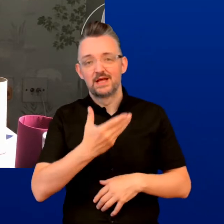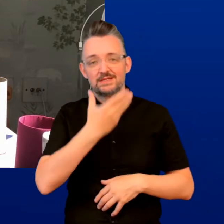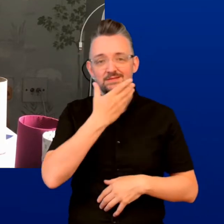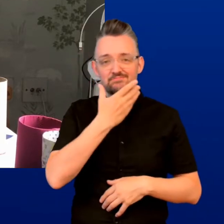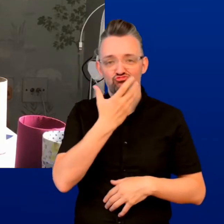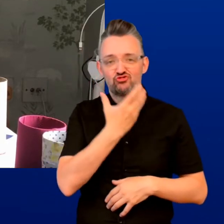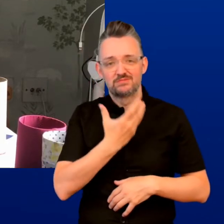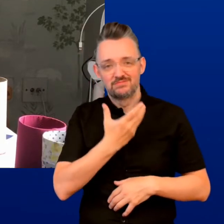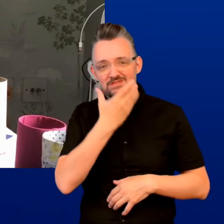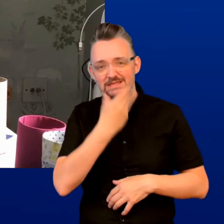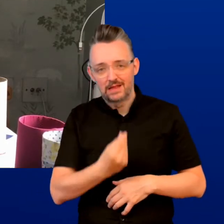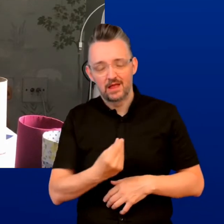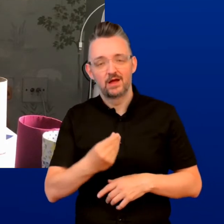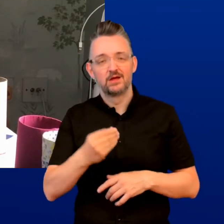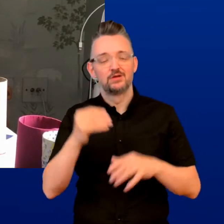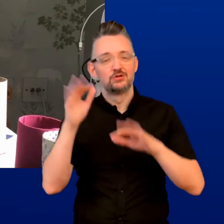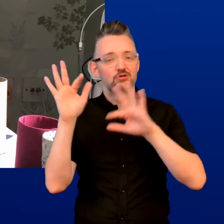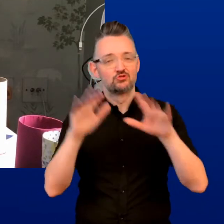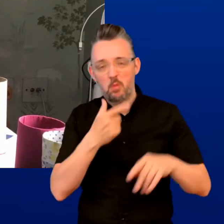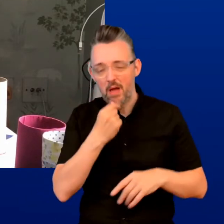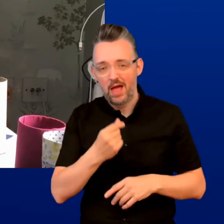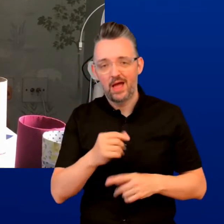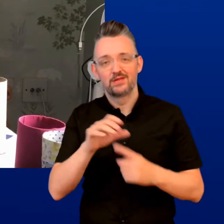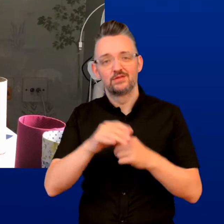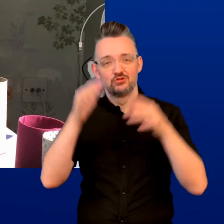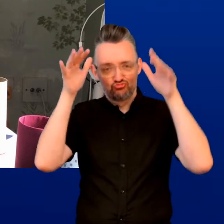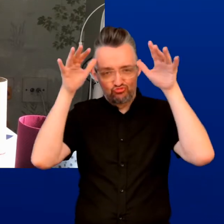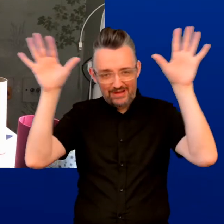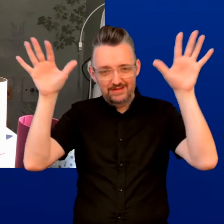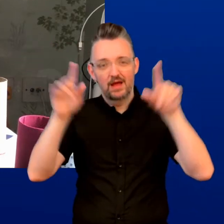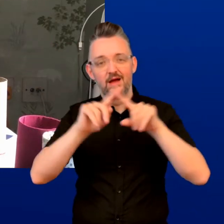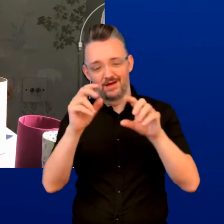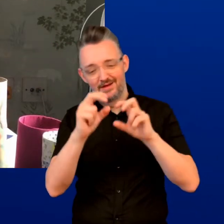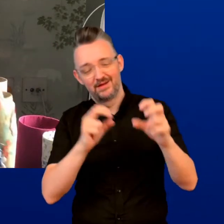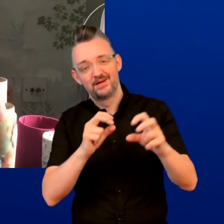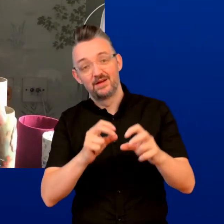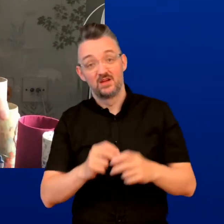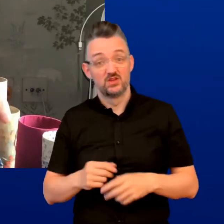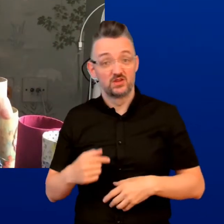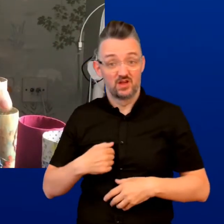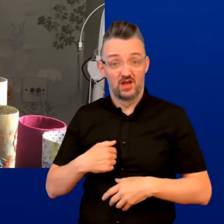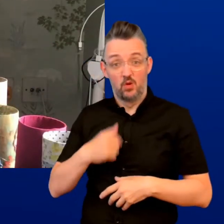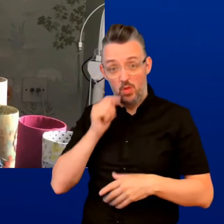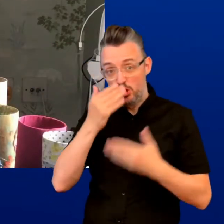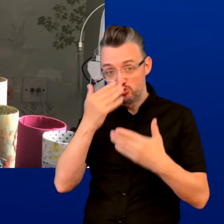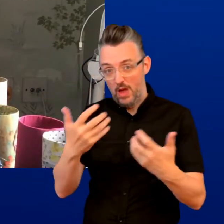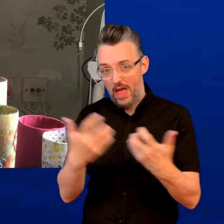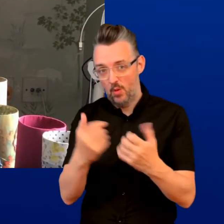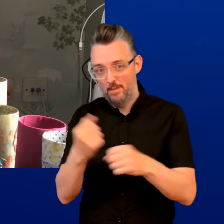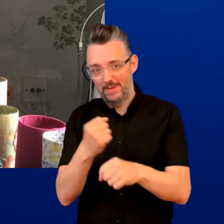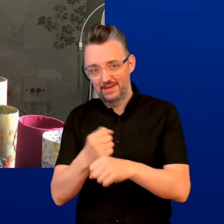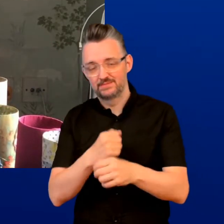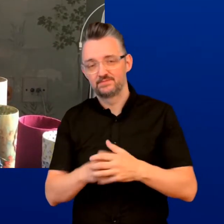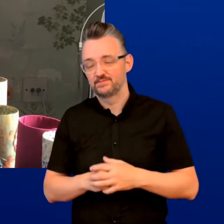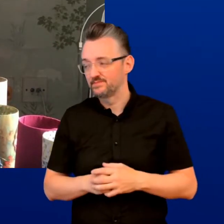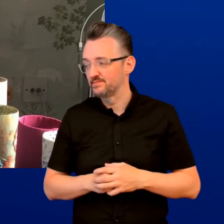Claus, snowman, reindeer. So that's what I'm going to show you how to do them